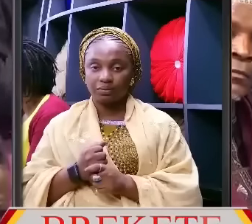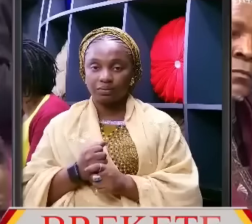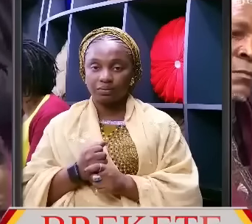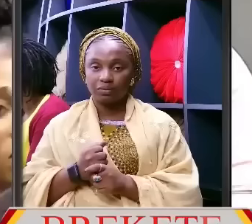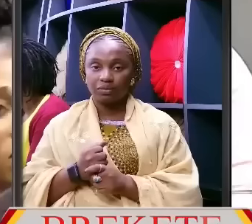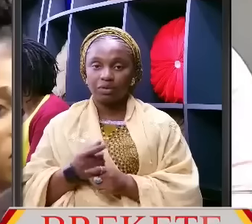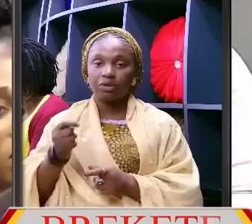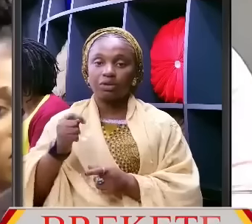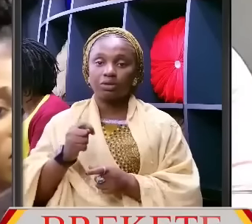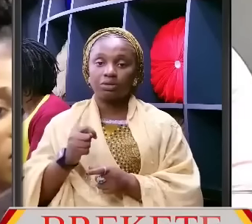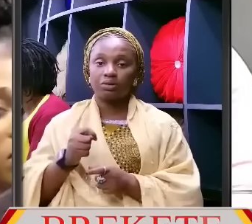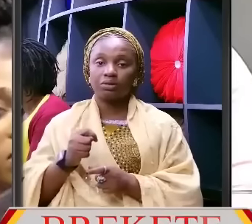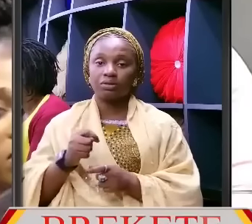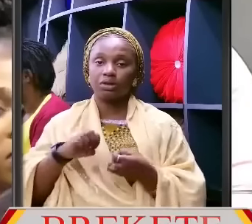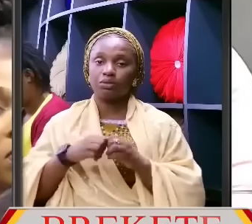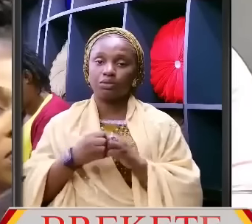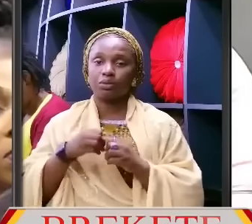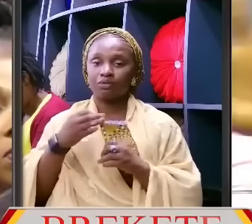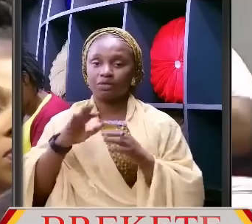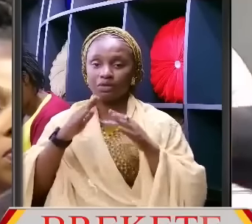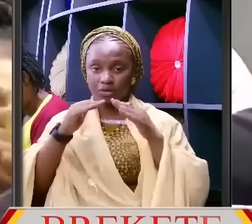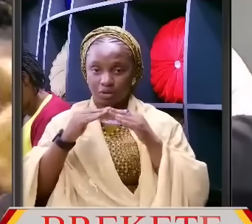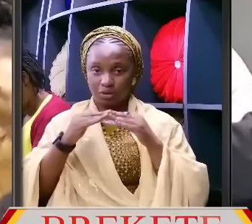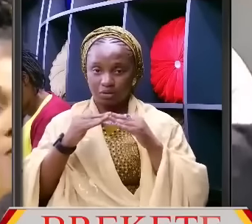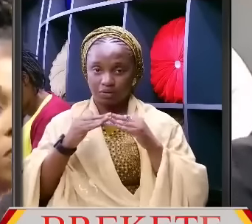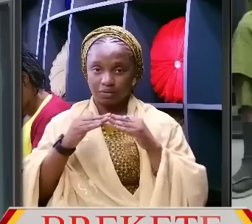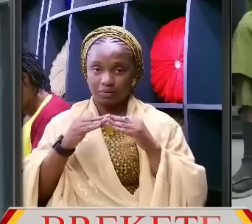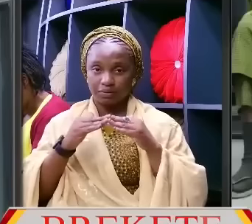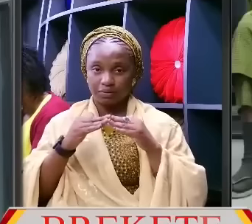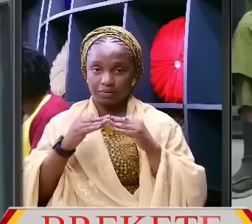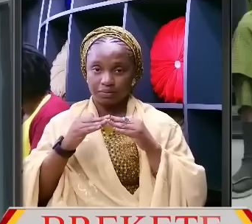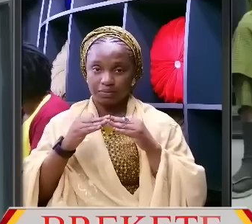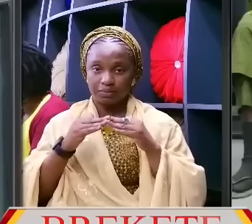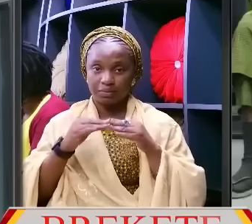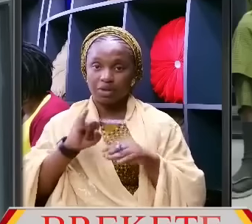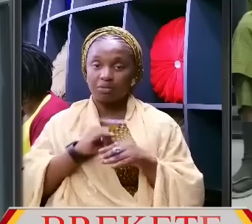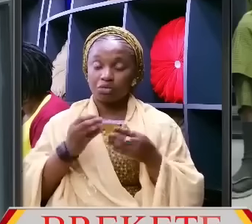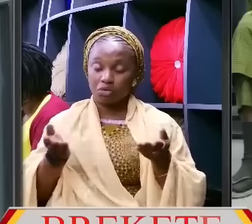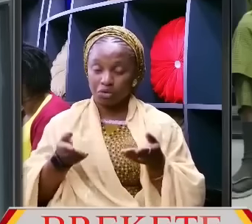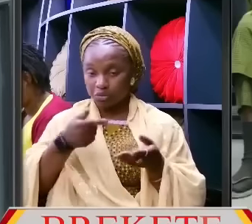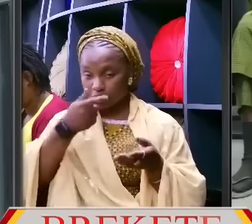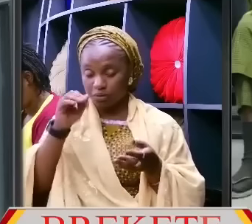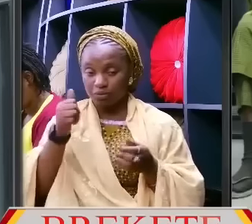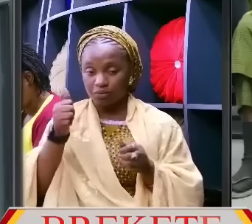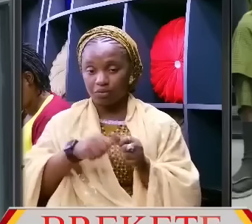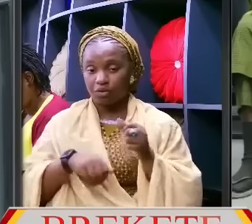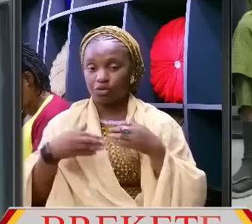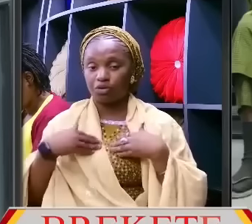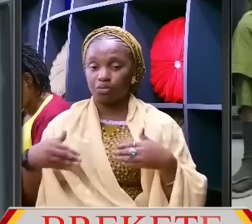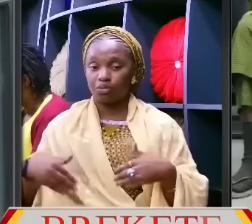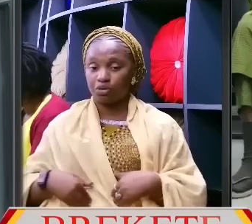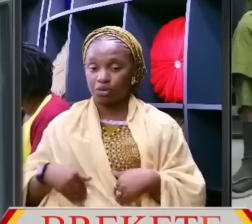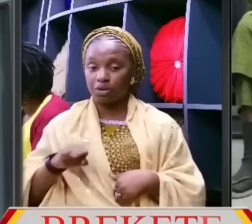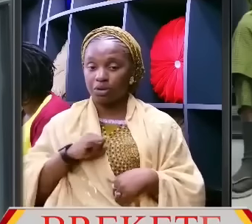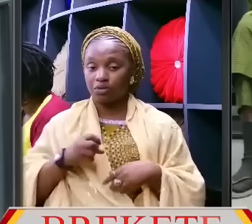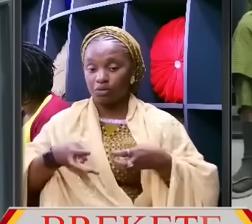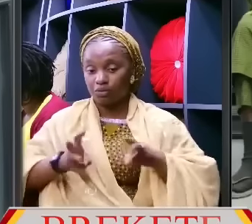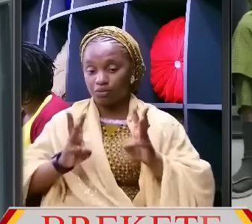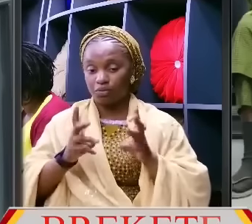house, you see, I'm not coming because of him. I not come because of him. And we follow you